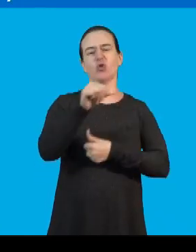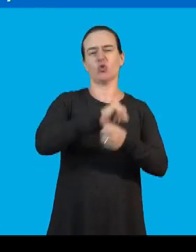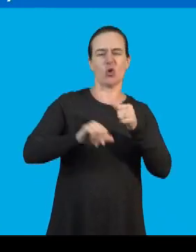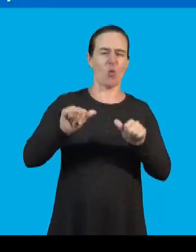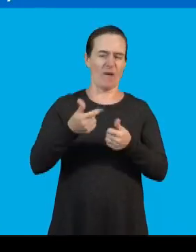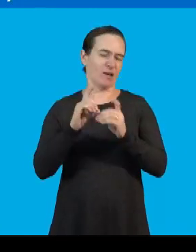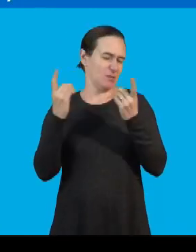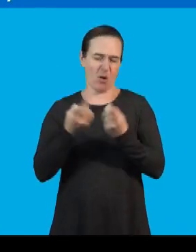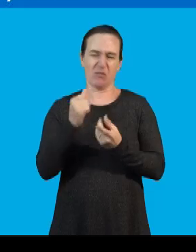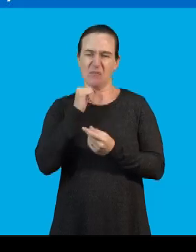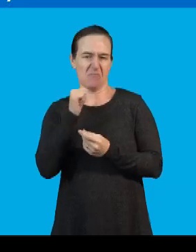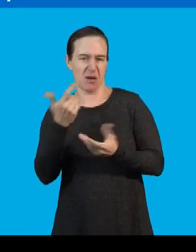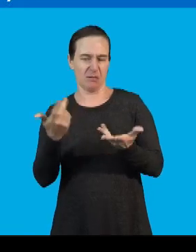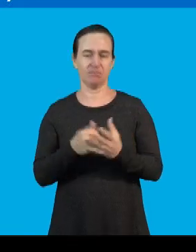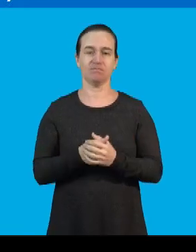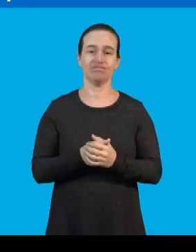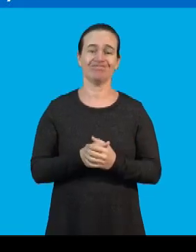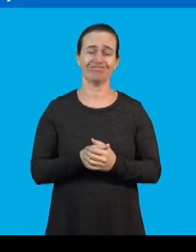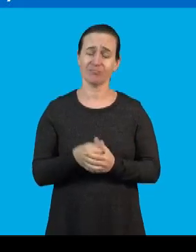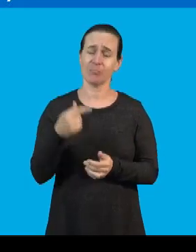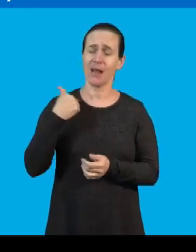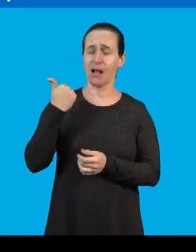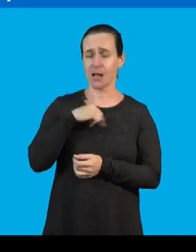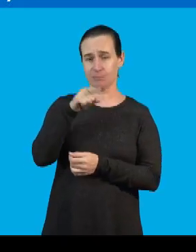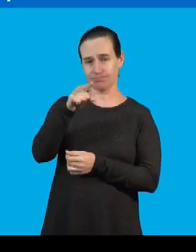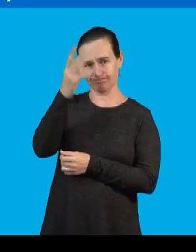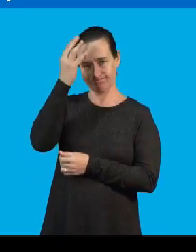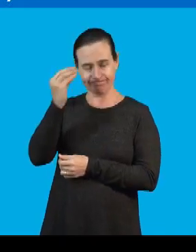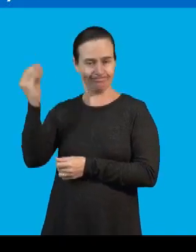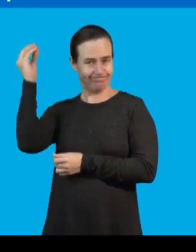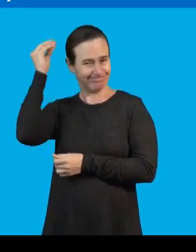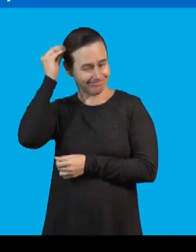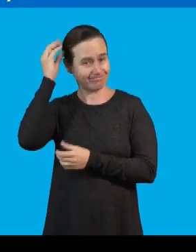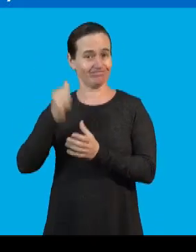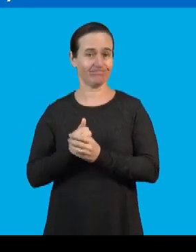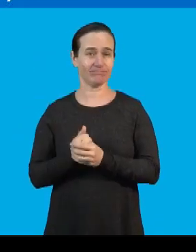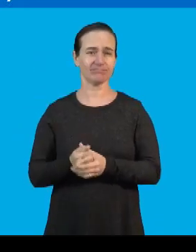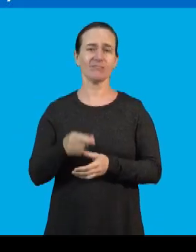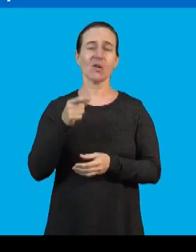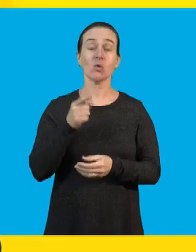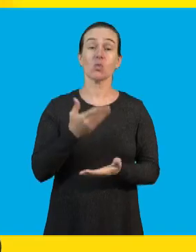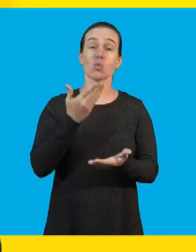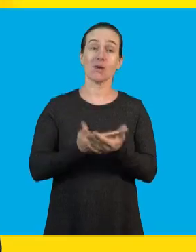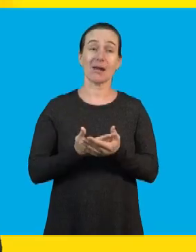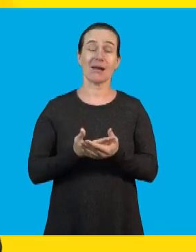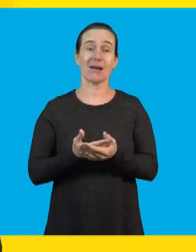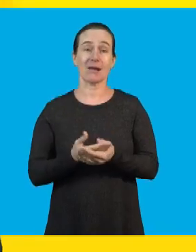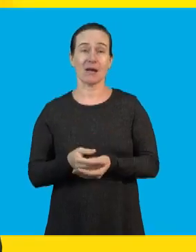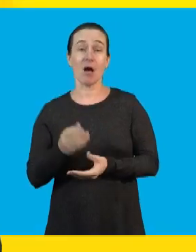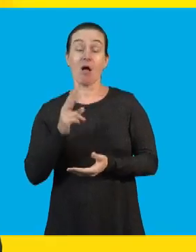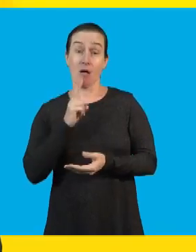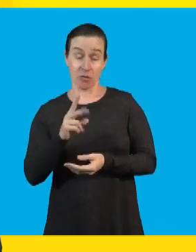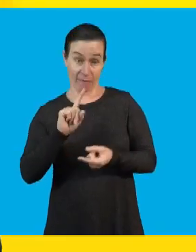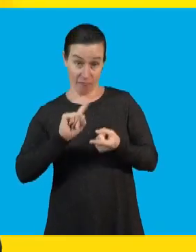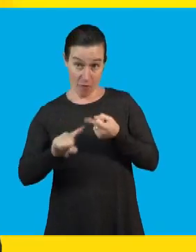Social Welfare Department, or you can just say social welfare. So learners, I want you to understand, all right?